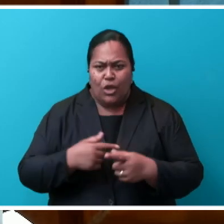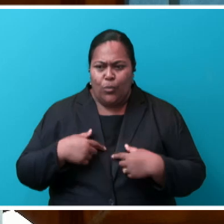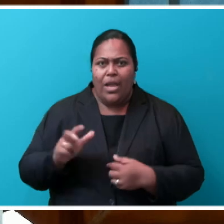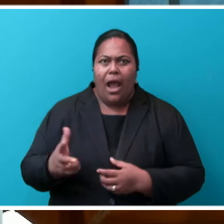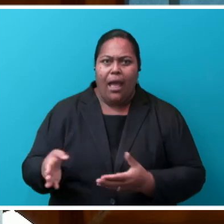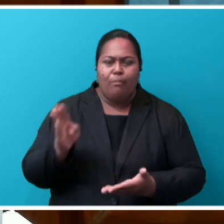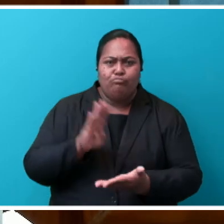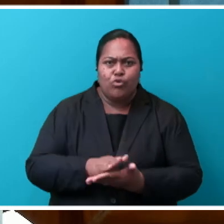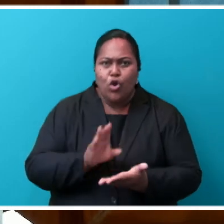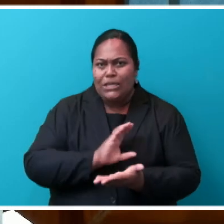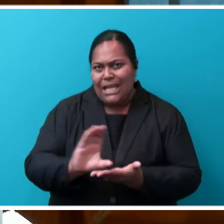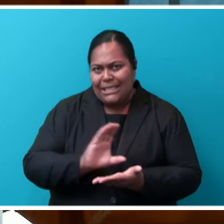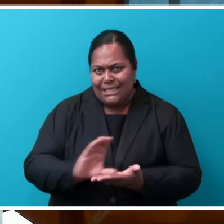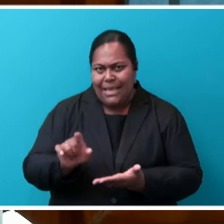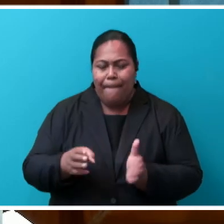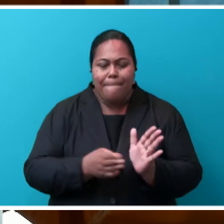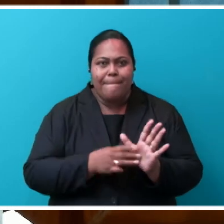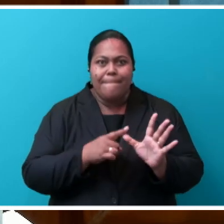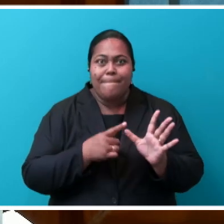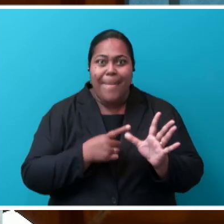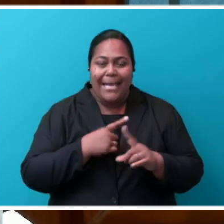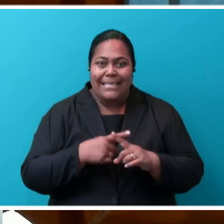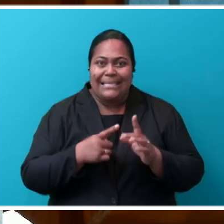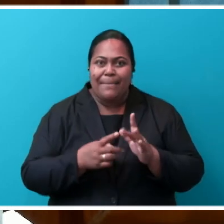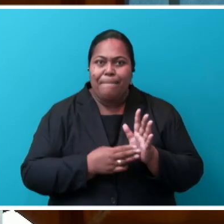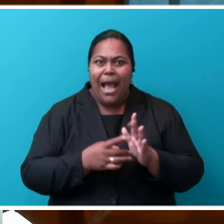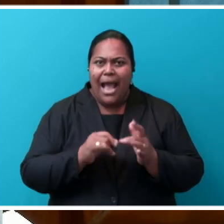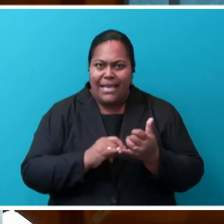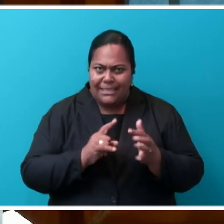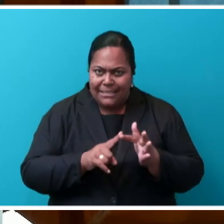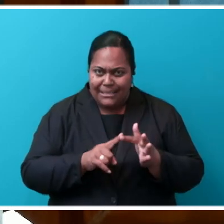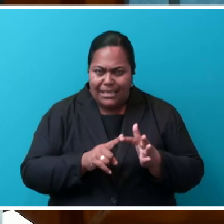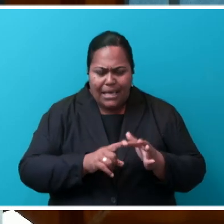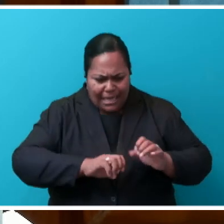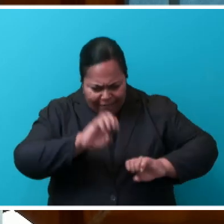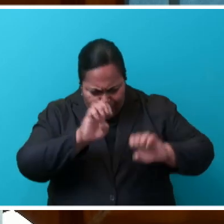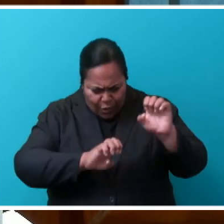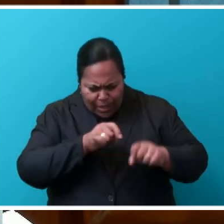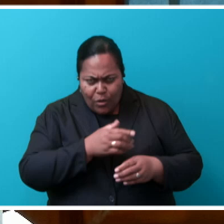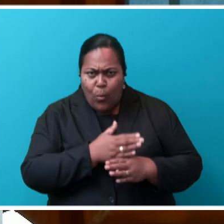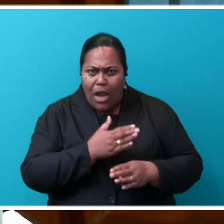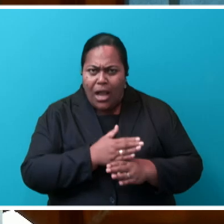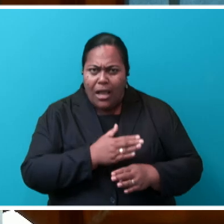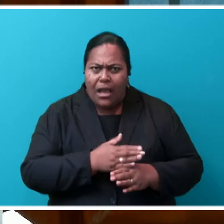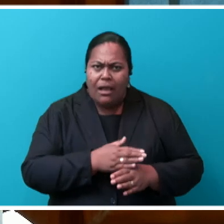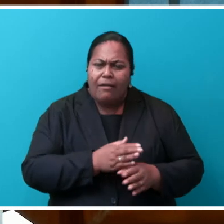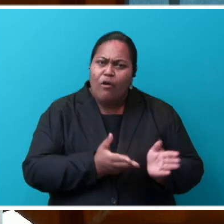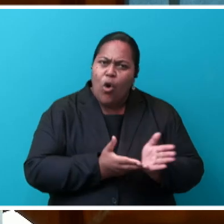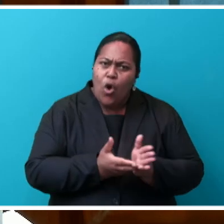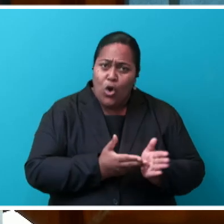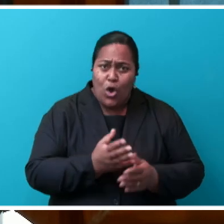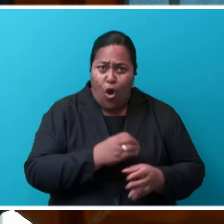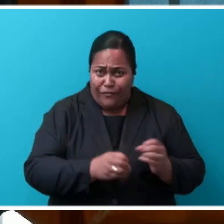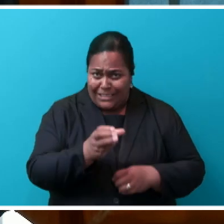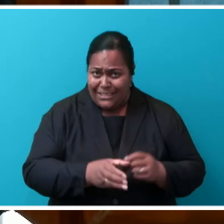agency. Consultation and interview were conducted with the FSC officers as part of the exercise. The JEE